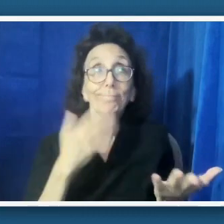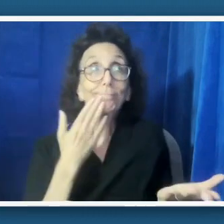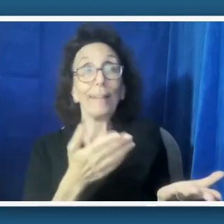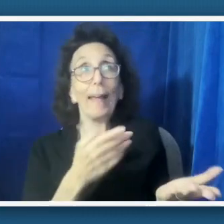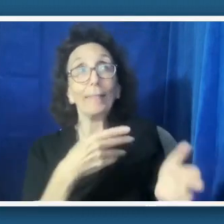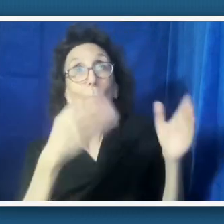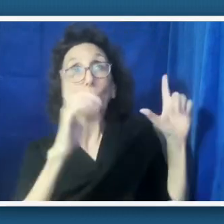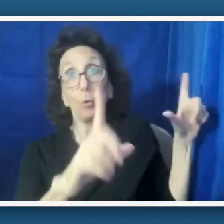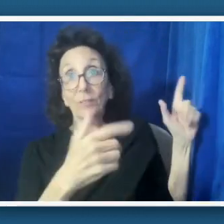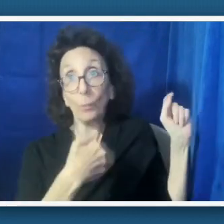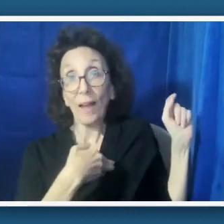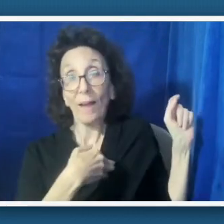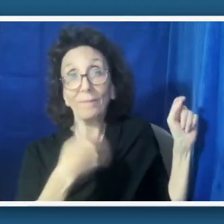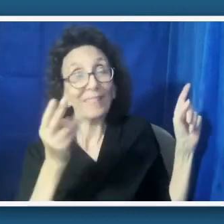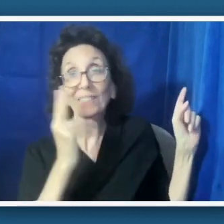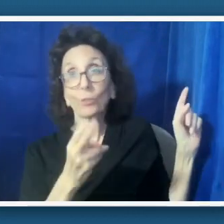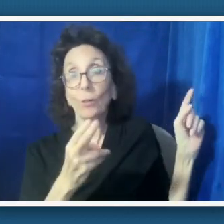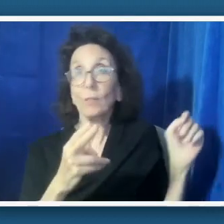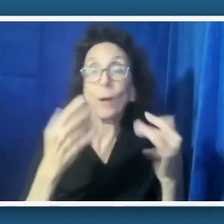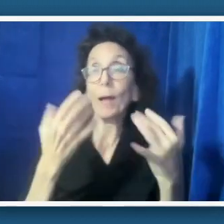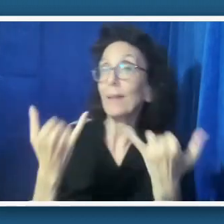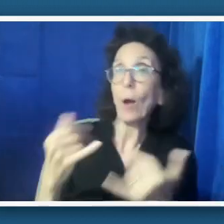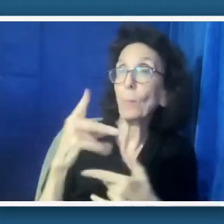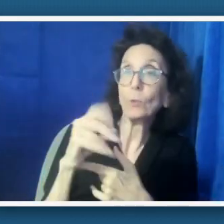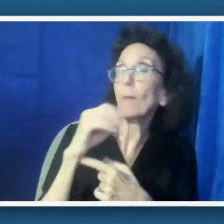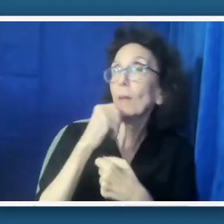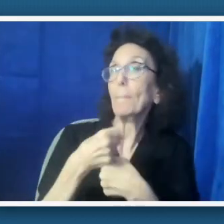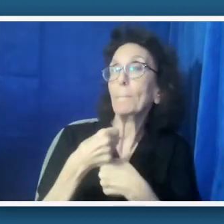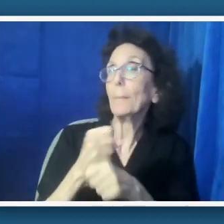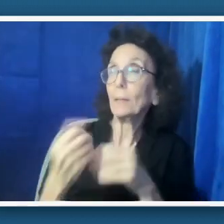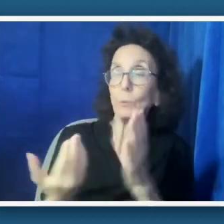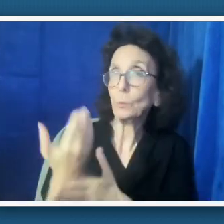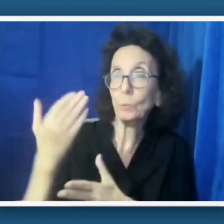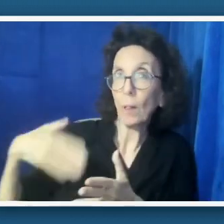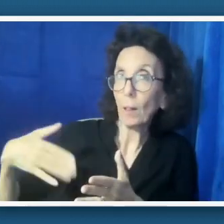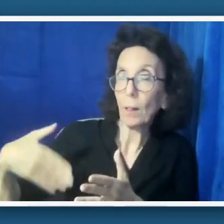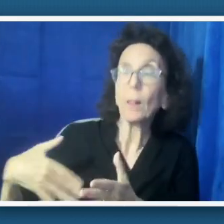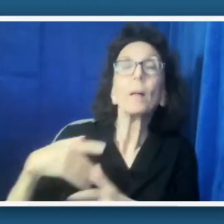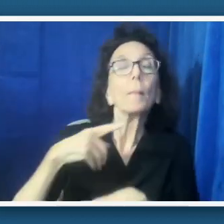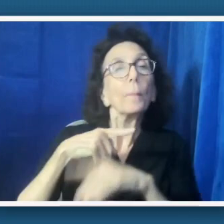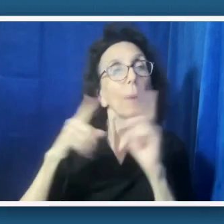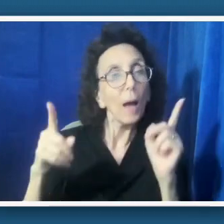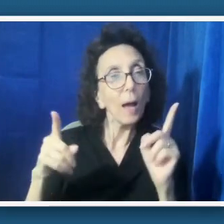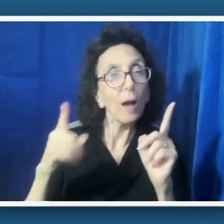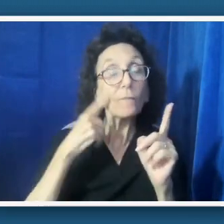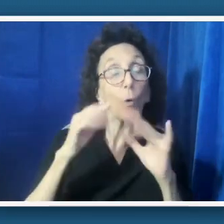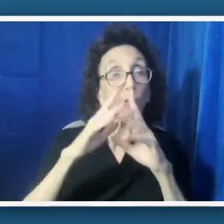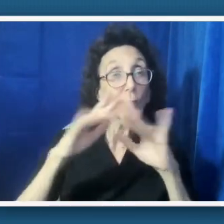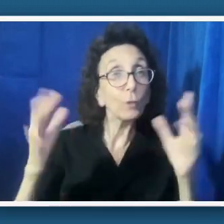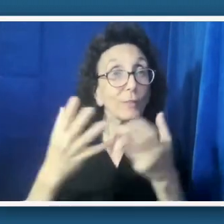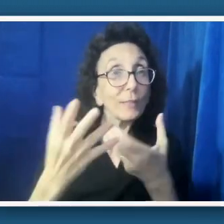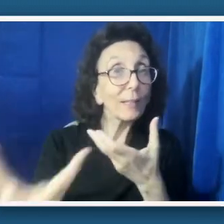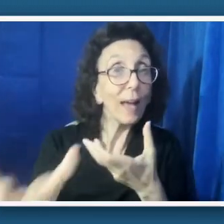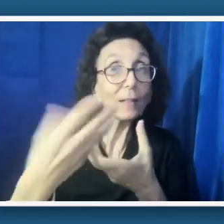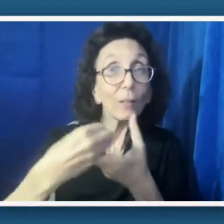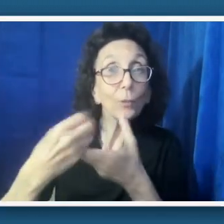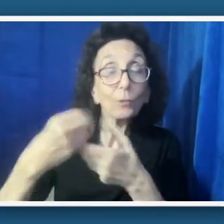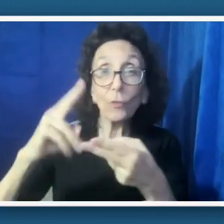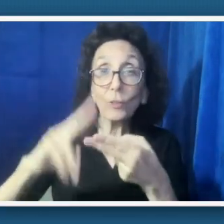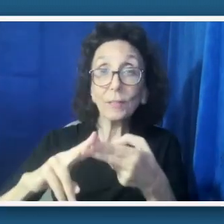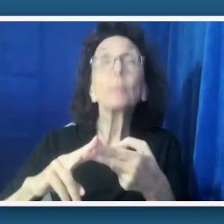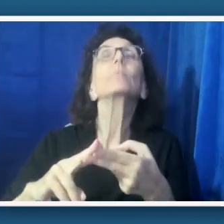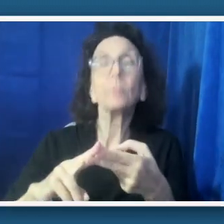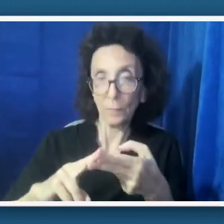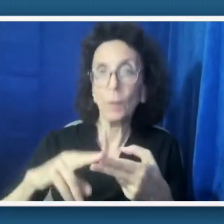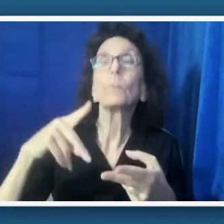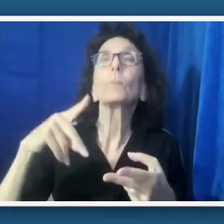Service isn't currently actively creating any new ones. But when it comes to diversity and inclusion on postage stamps, they are working really hard